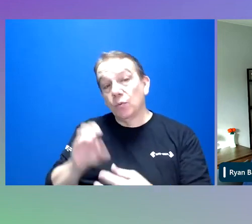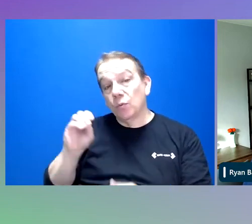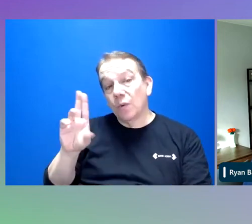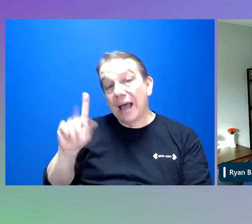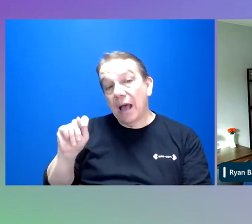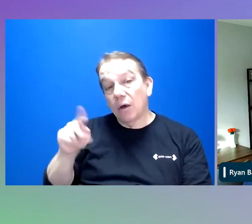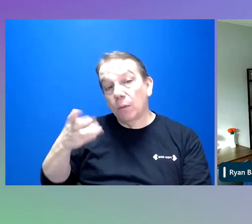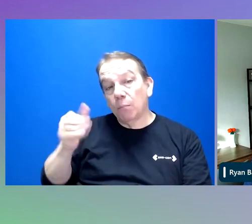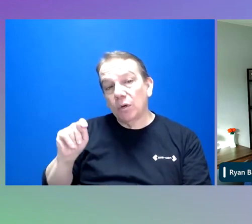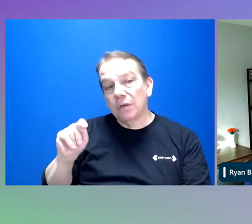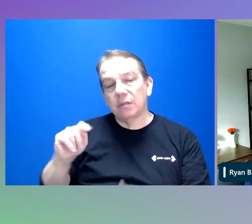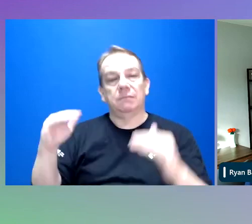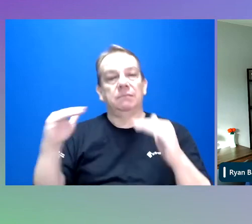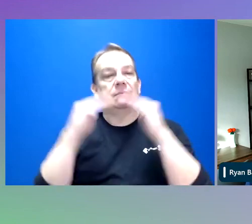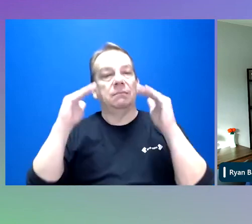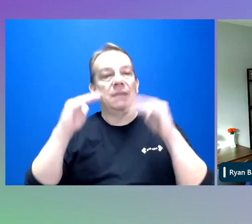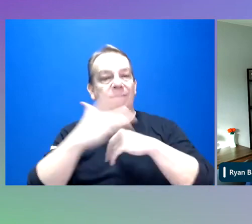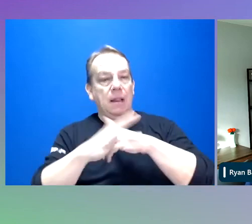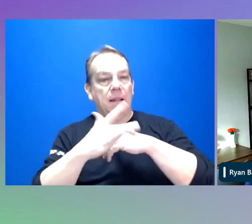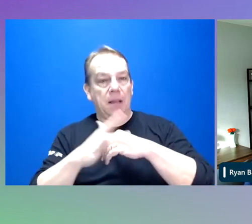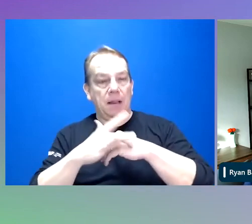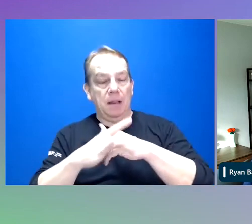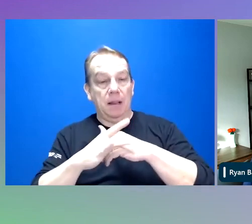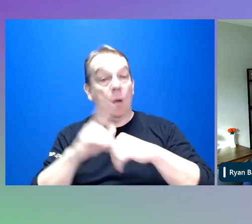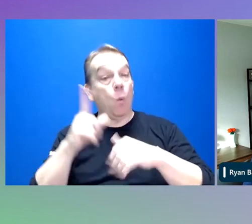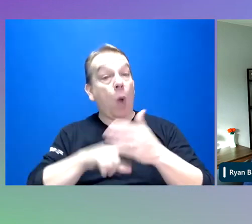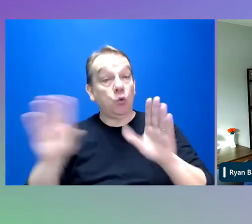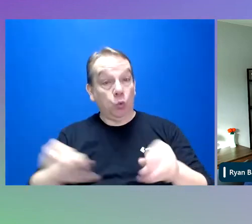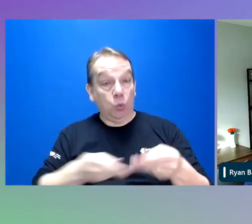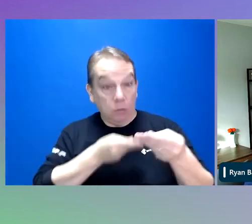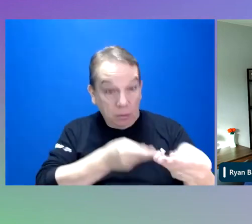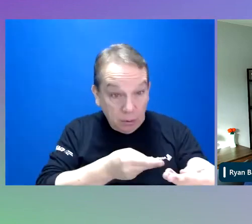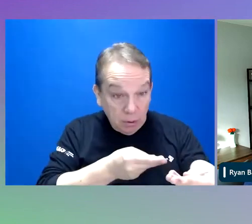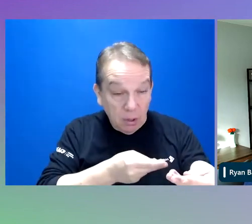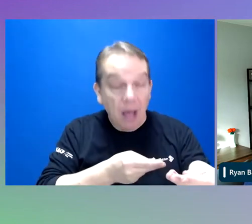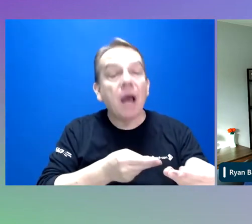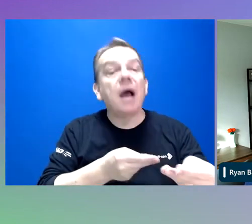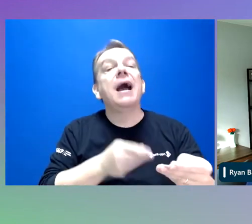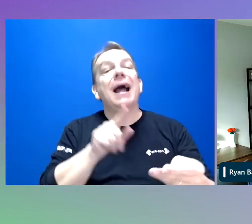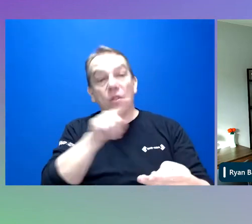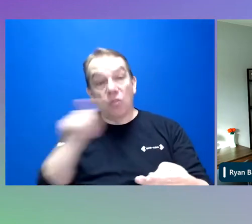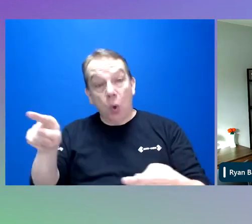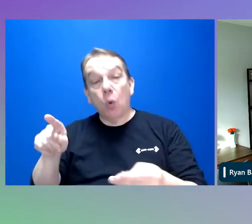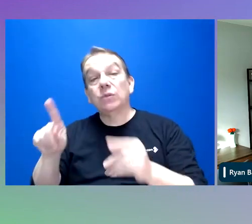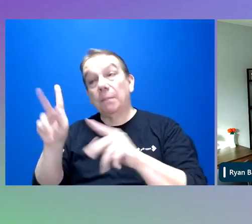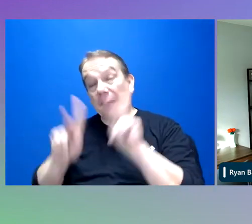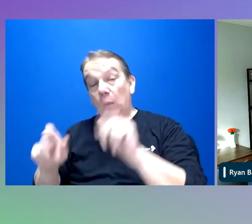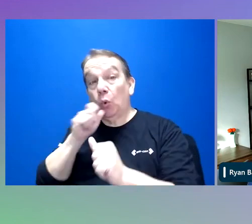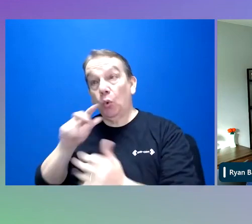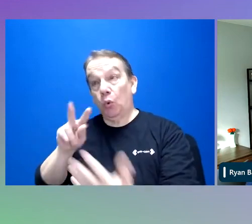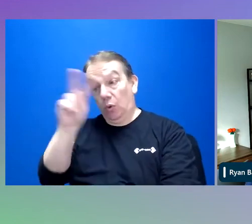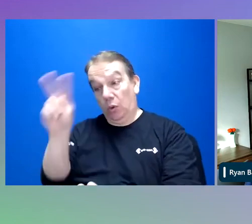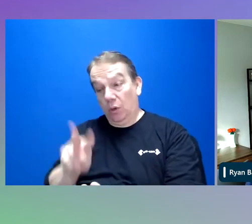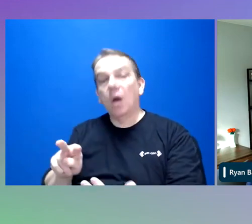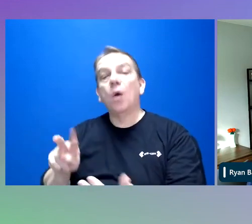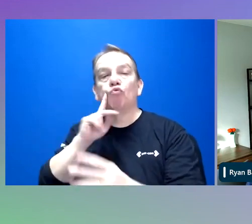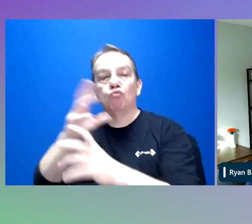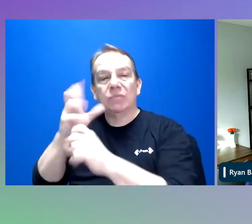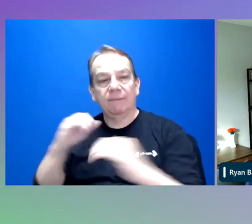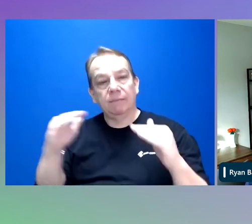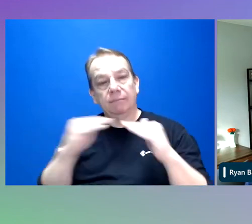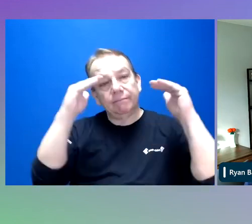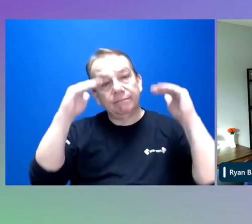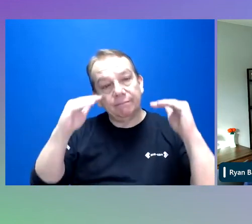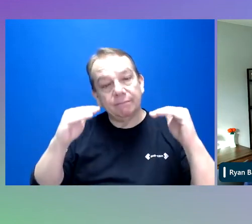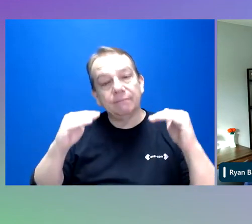of input, everything is available. Um, and then it's up to the user to pick and